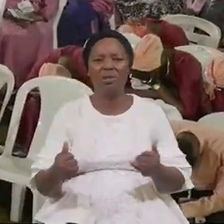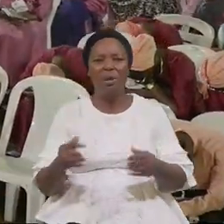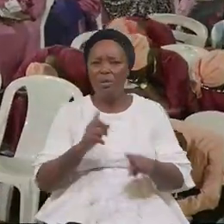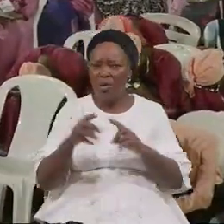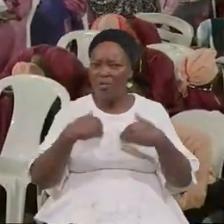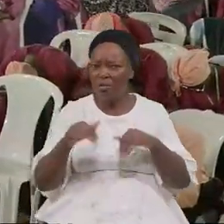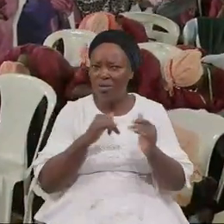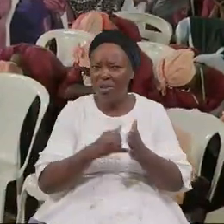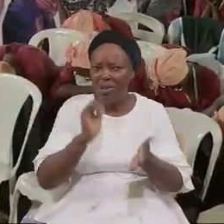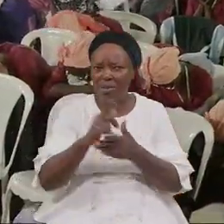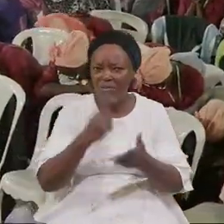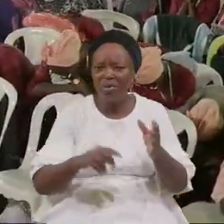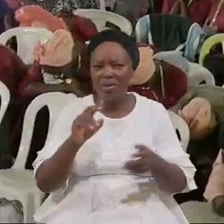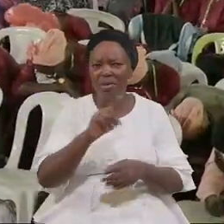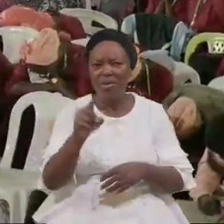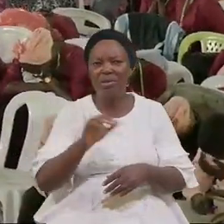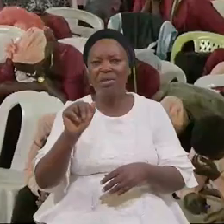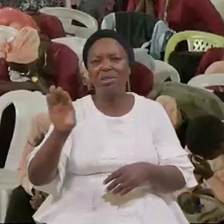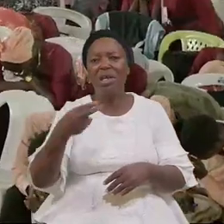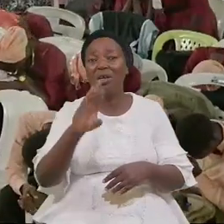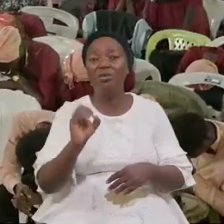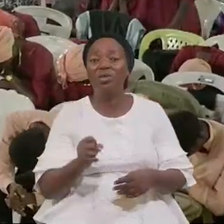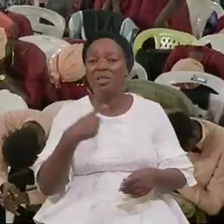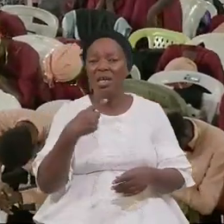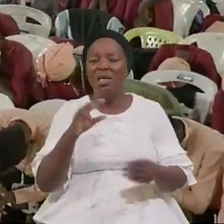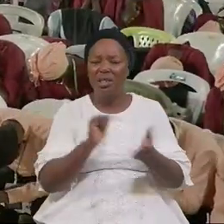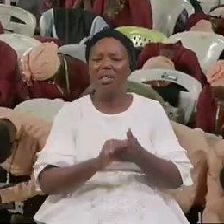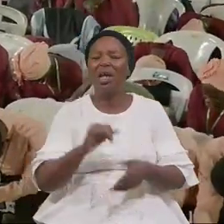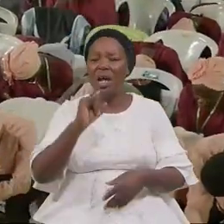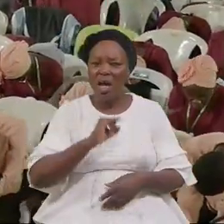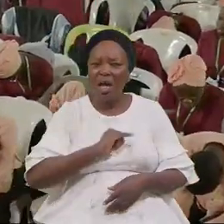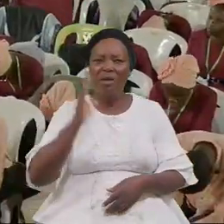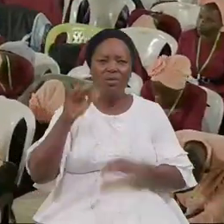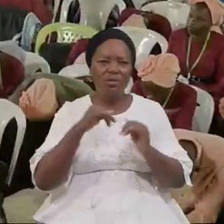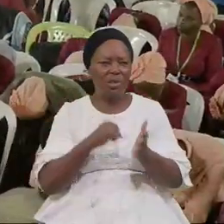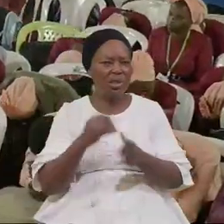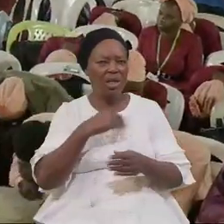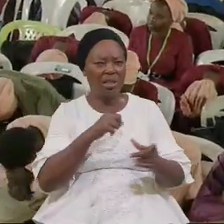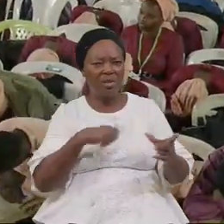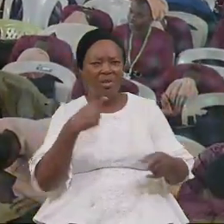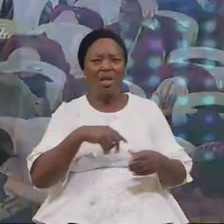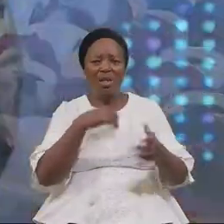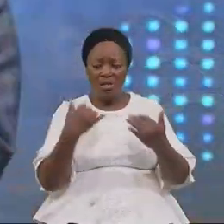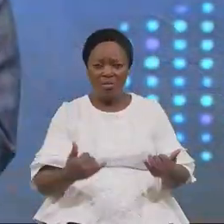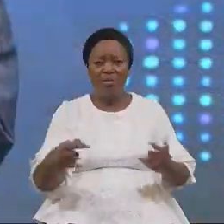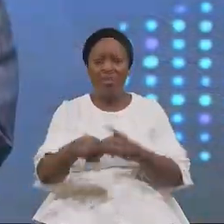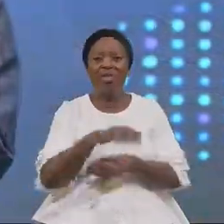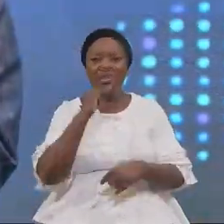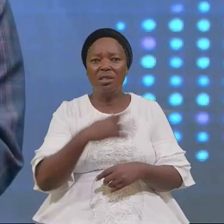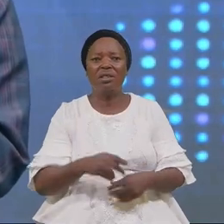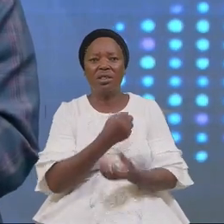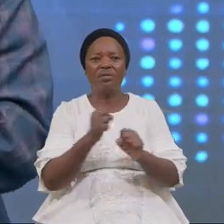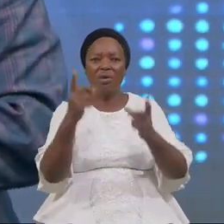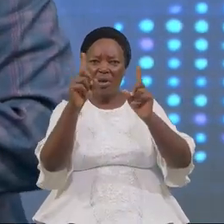said. Zacchaeus said, I will do it. And the Lord said, this day is salvation